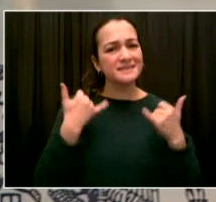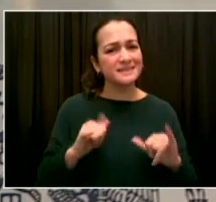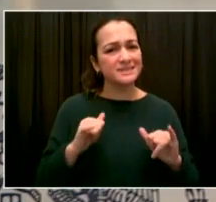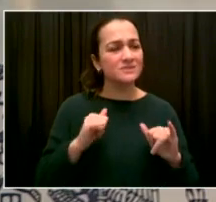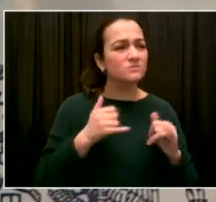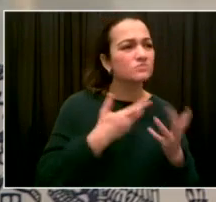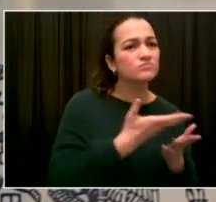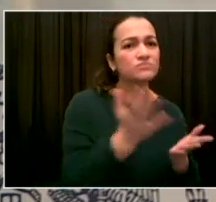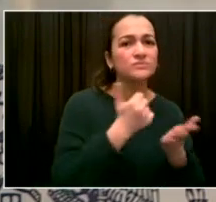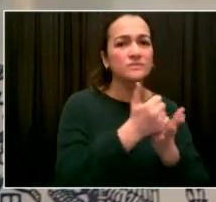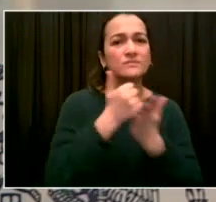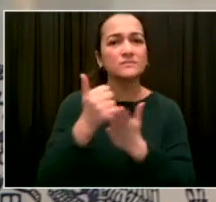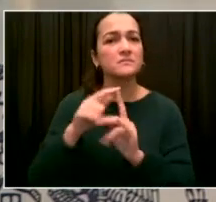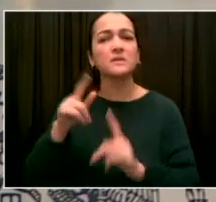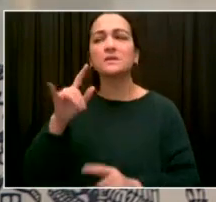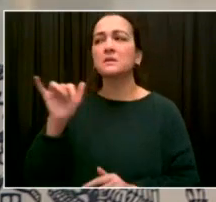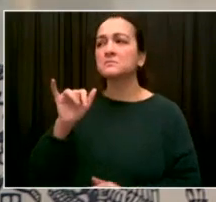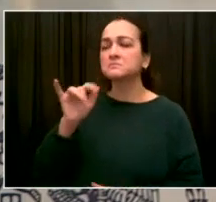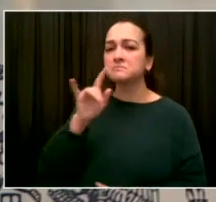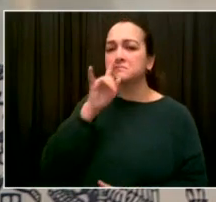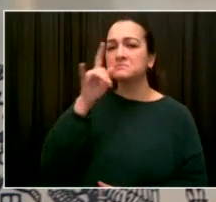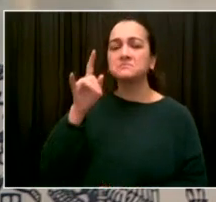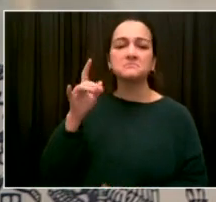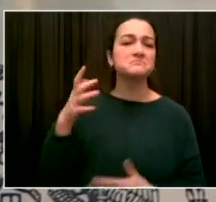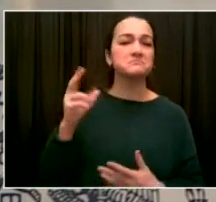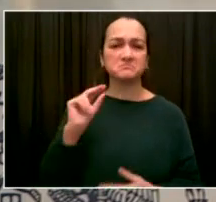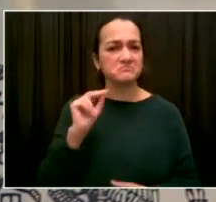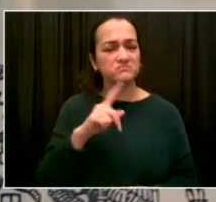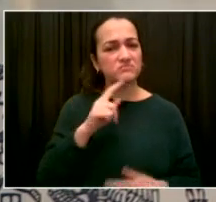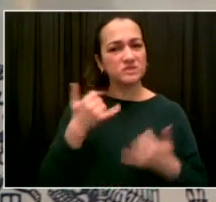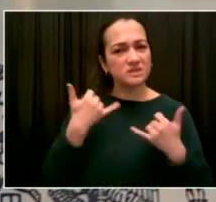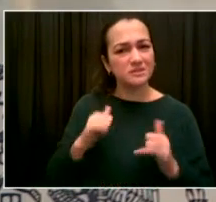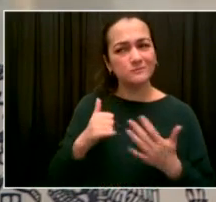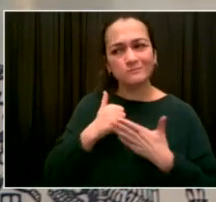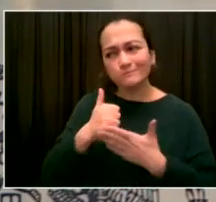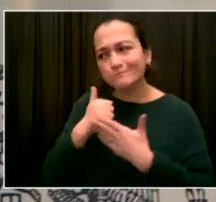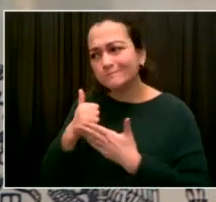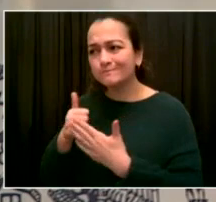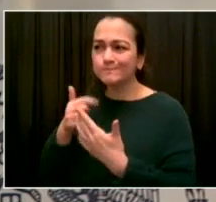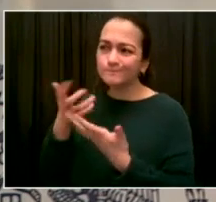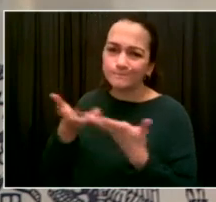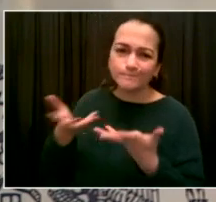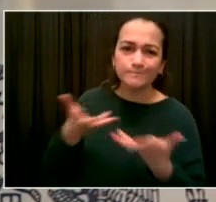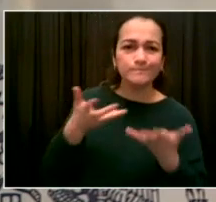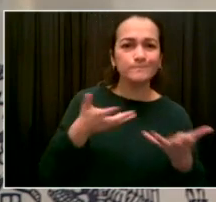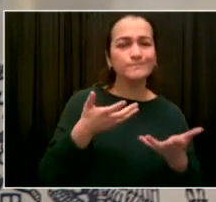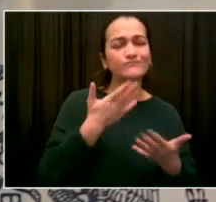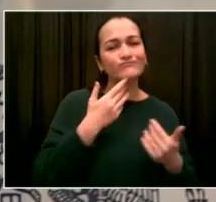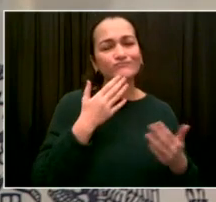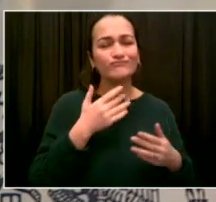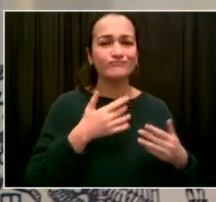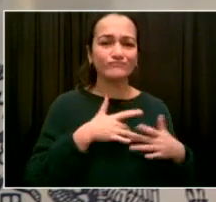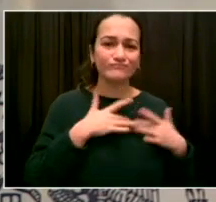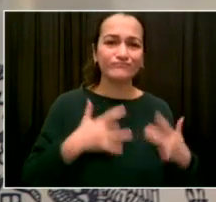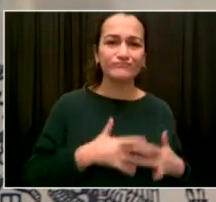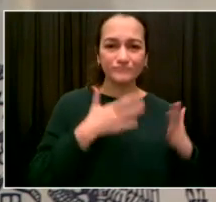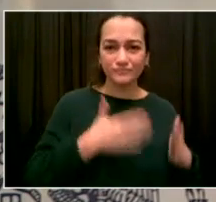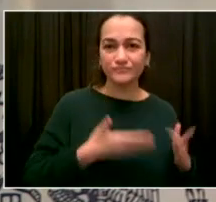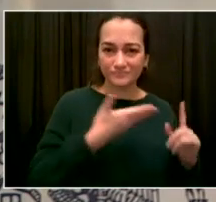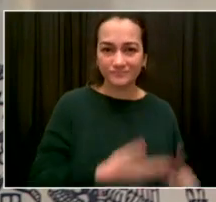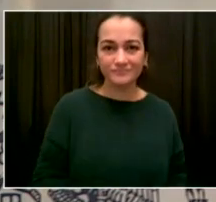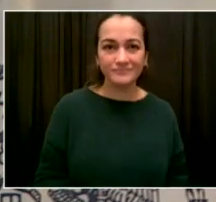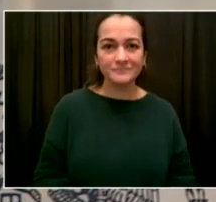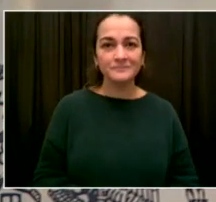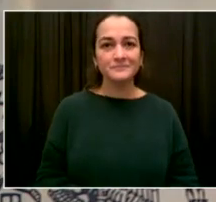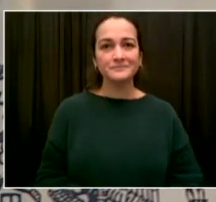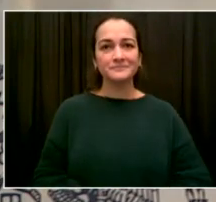frequently. And we remember, everyone, Madison High School, Brooklyn, cradle of United States senators. We can say that for sure. But